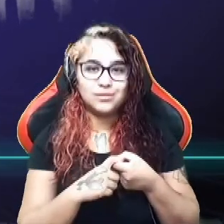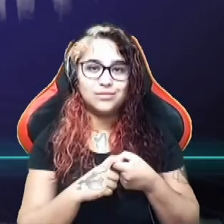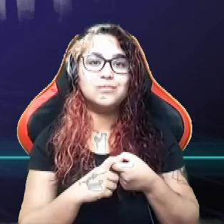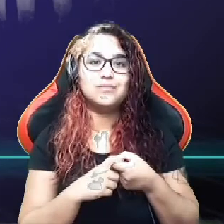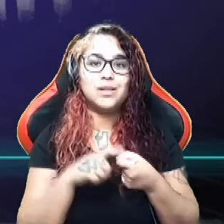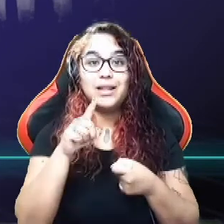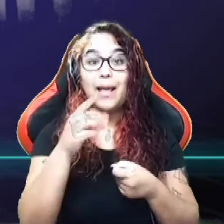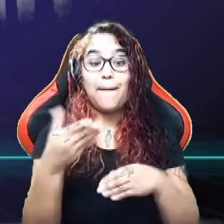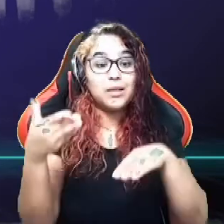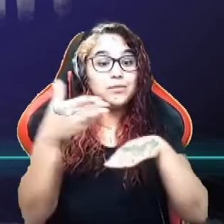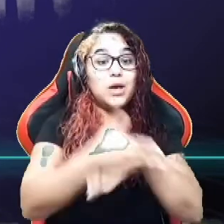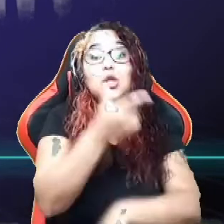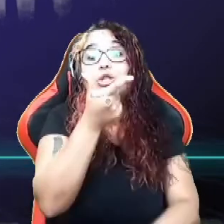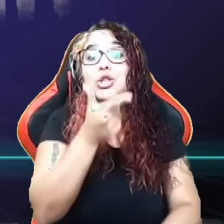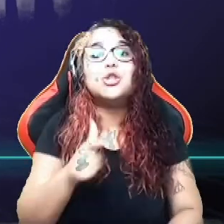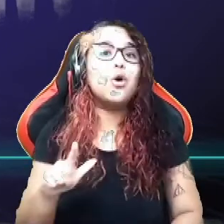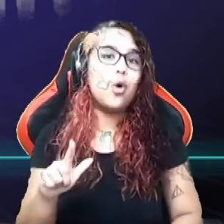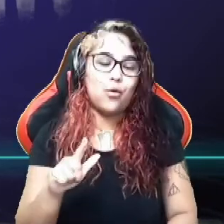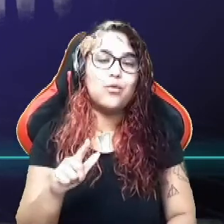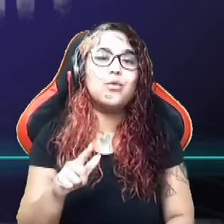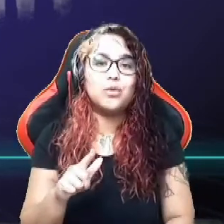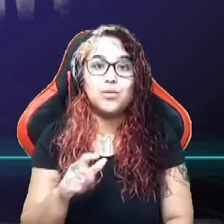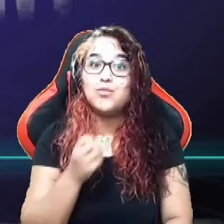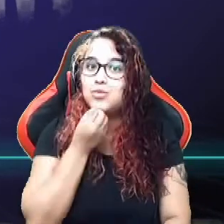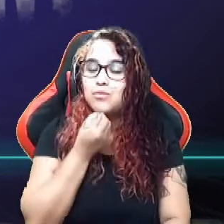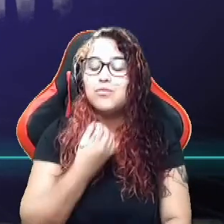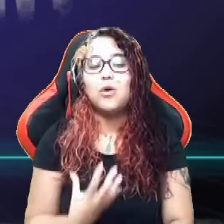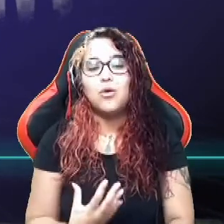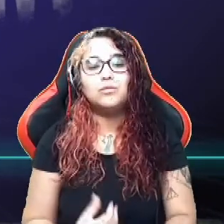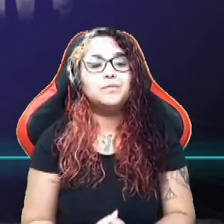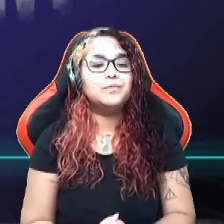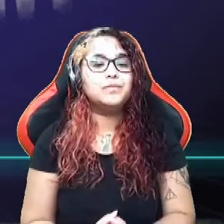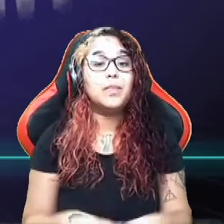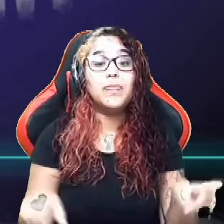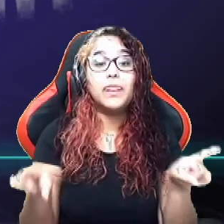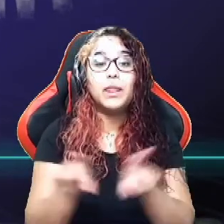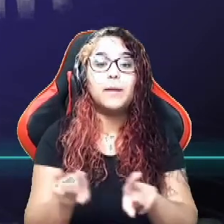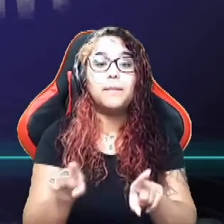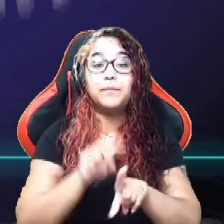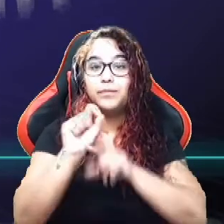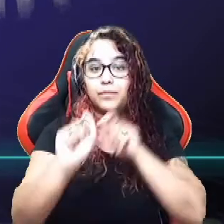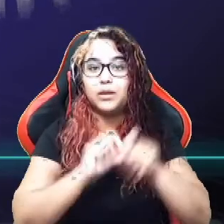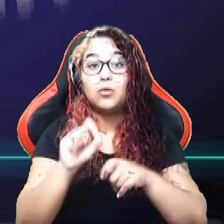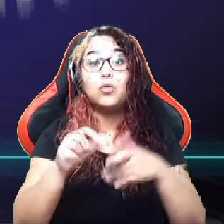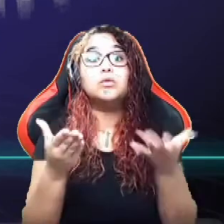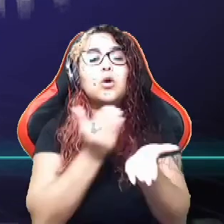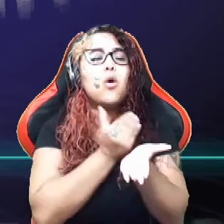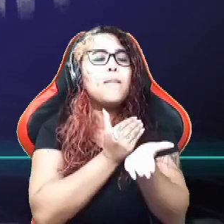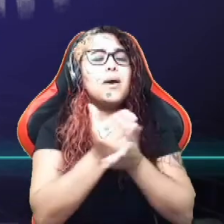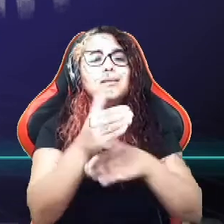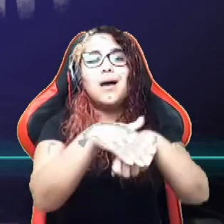Number one, you get re-engagement. You get people replying to you as well.